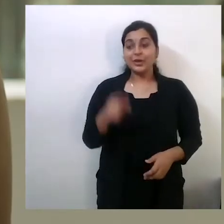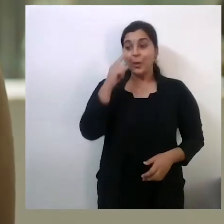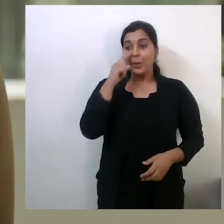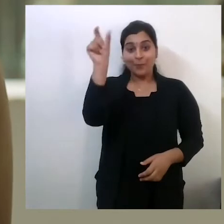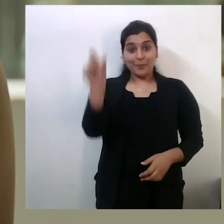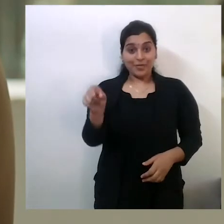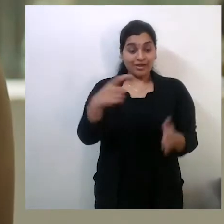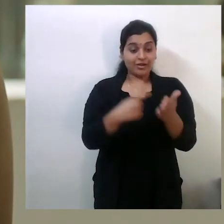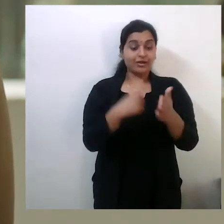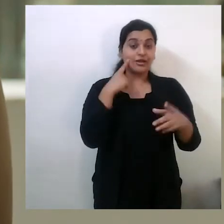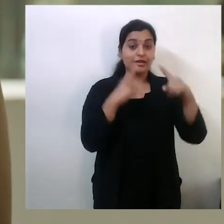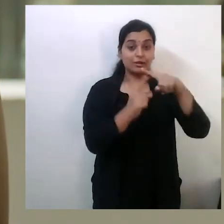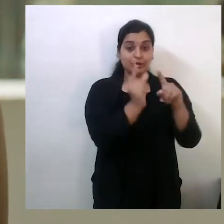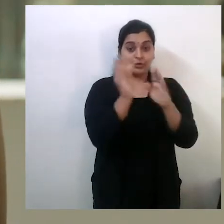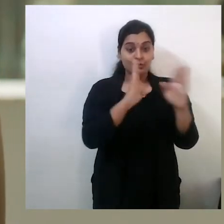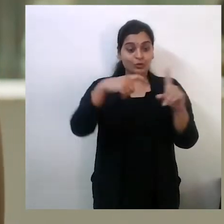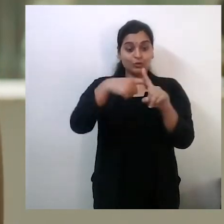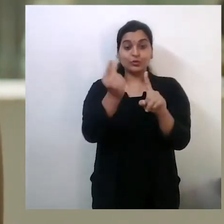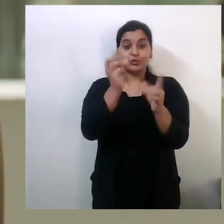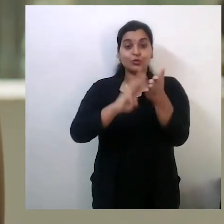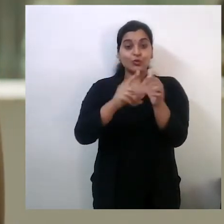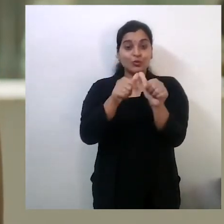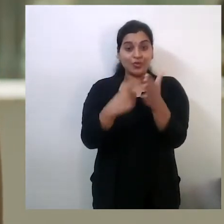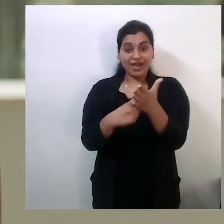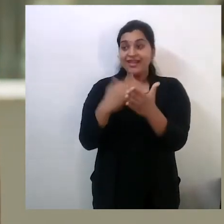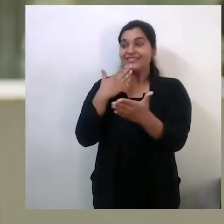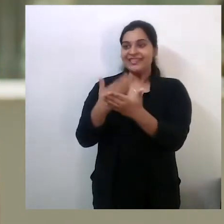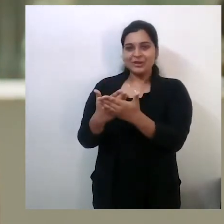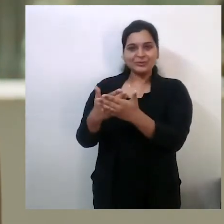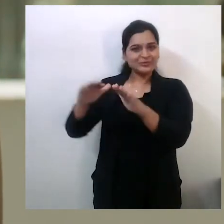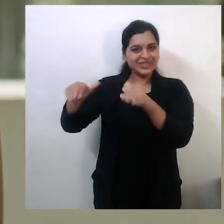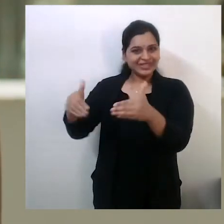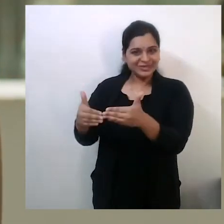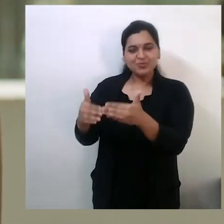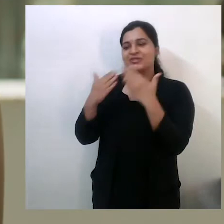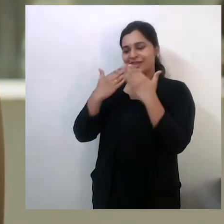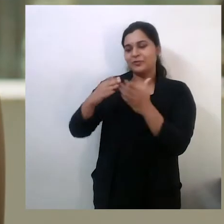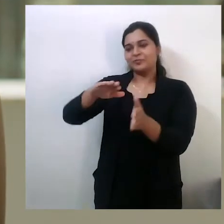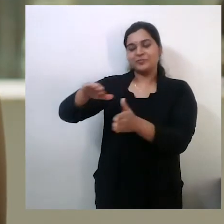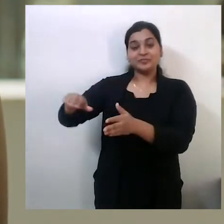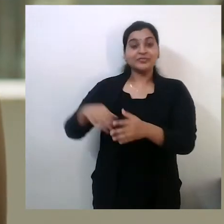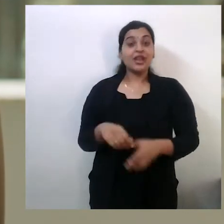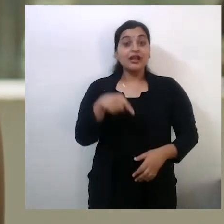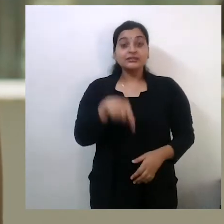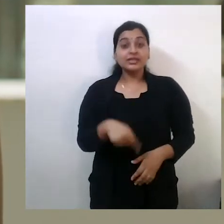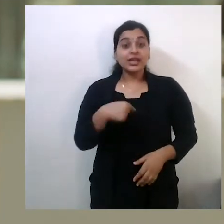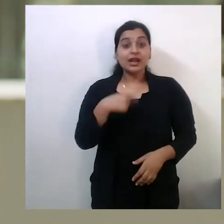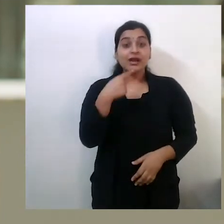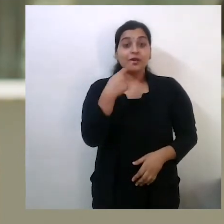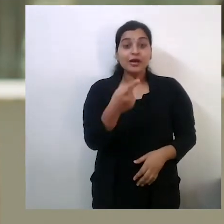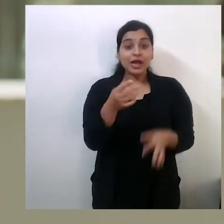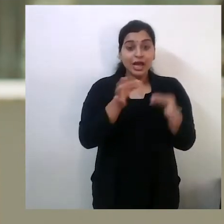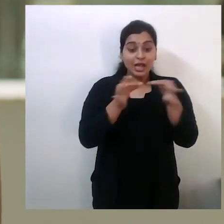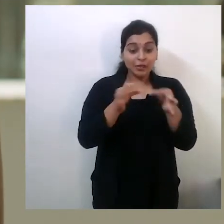We would like to thank Ritu Kumar for introducing our Textiles, Craft and Design segment. I will be discussing 8 highlights from